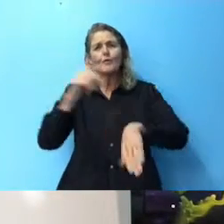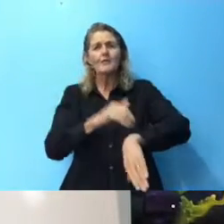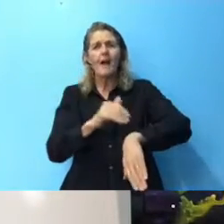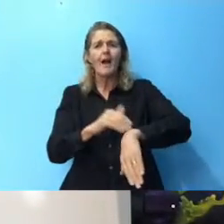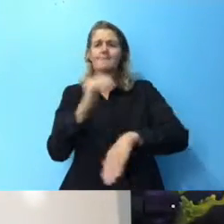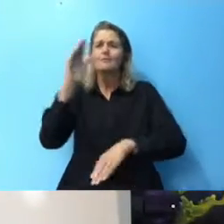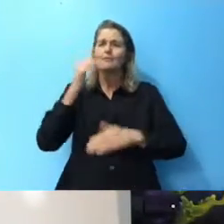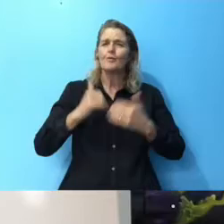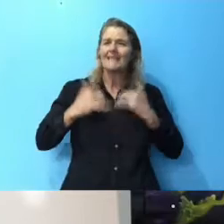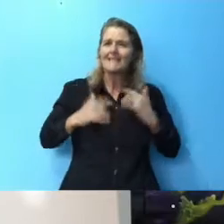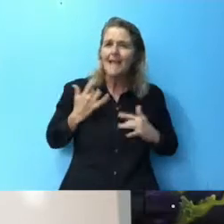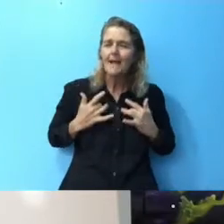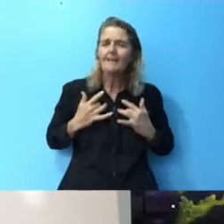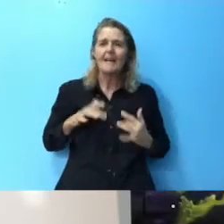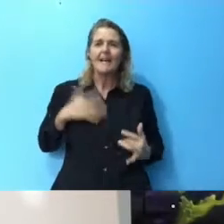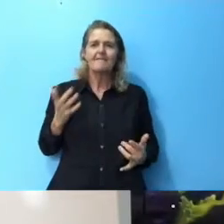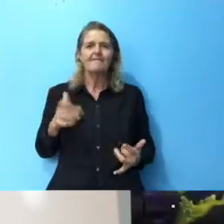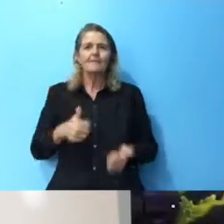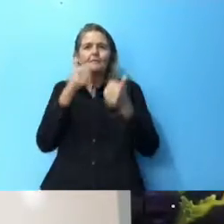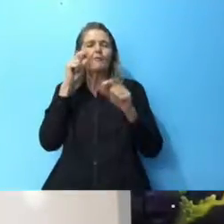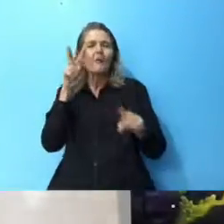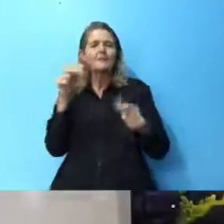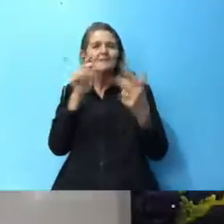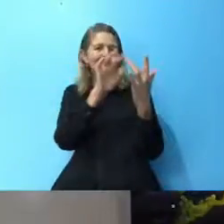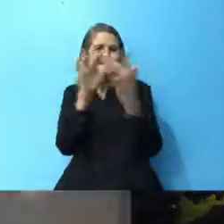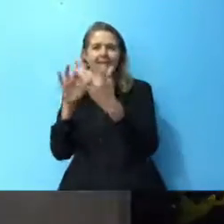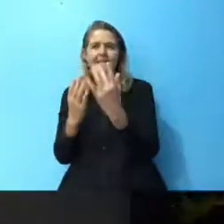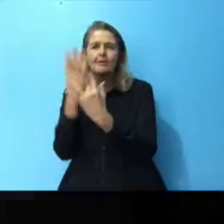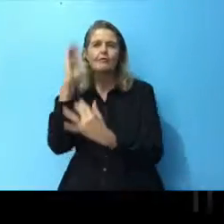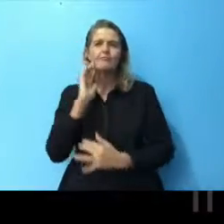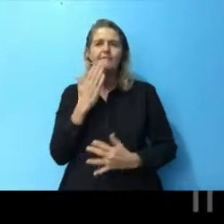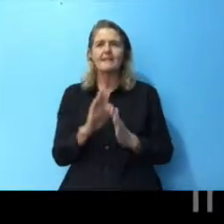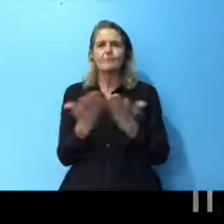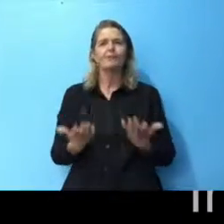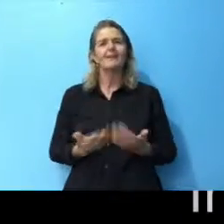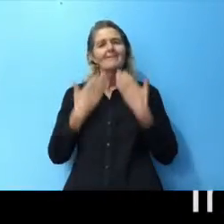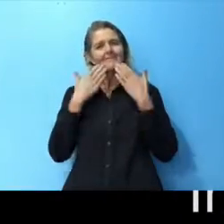and I really look forward to connecting with you all over the Facebook page. Thanks.